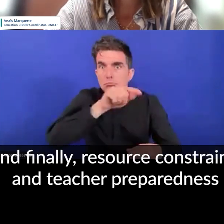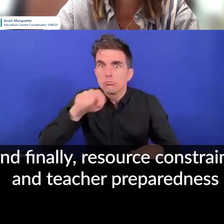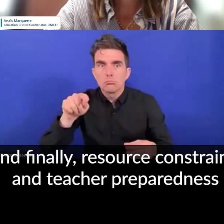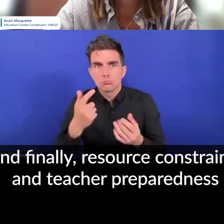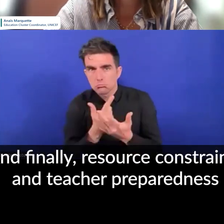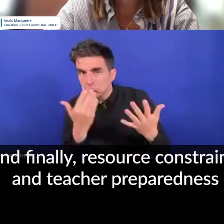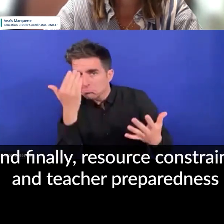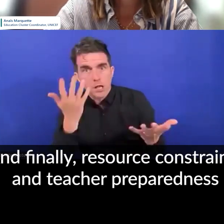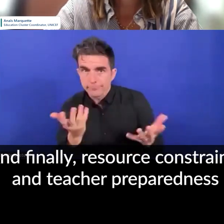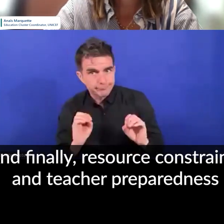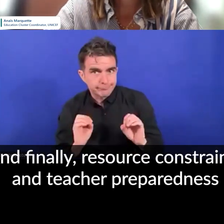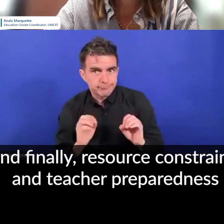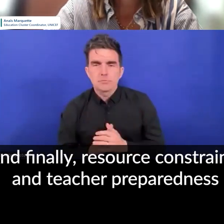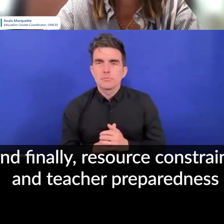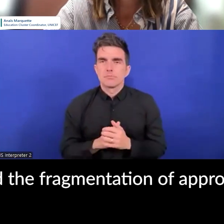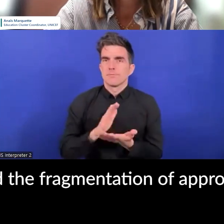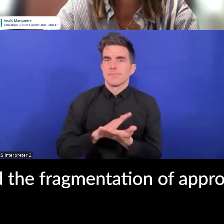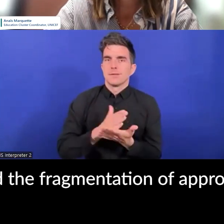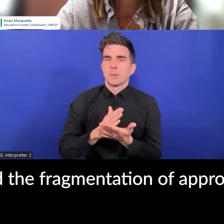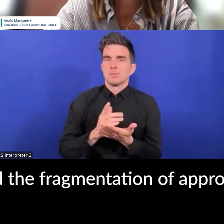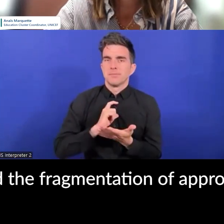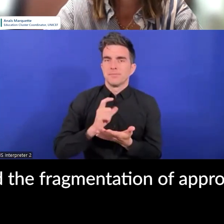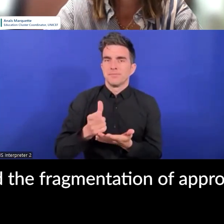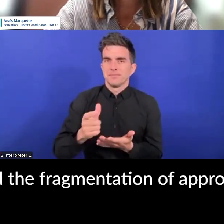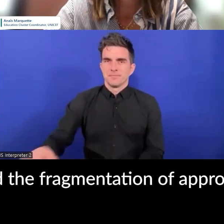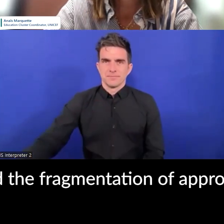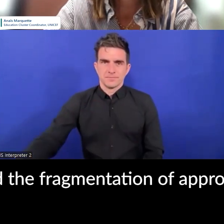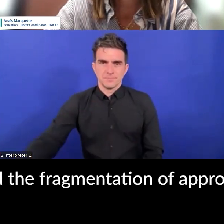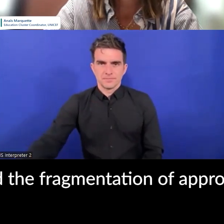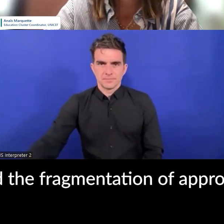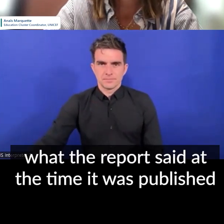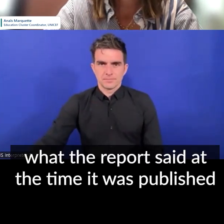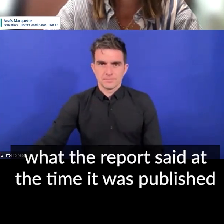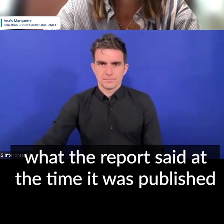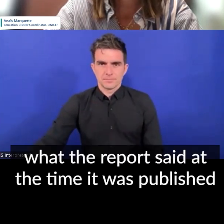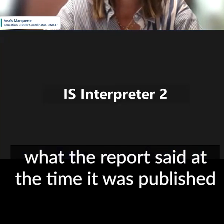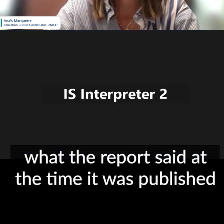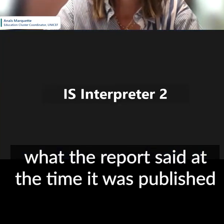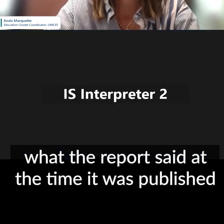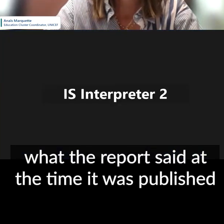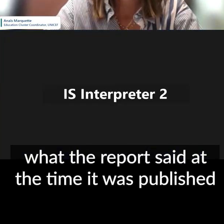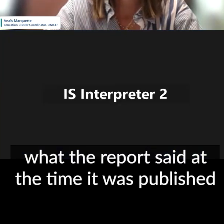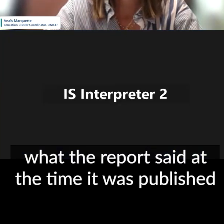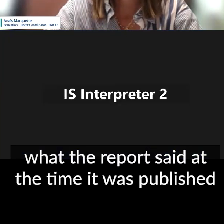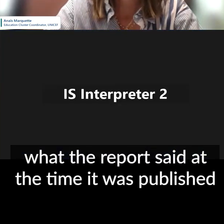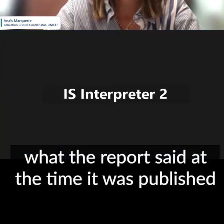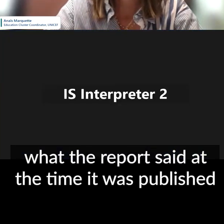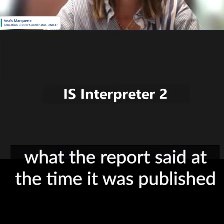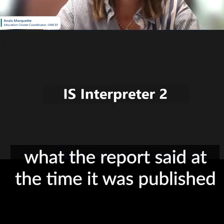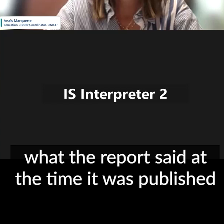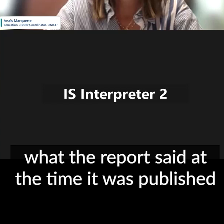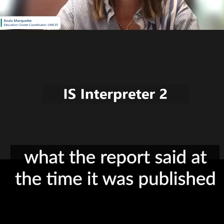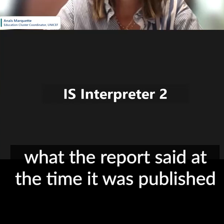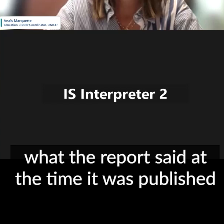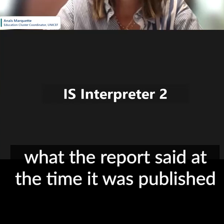resource constraints and teacher preparedness and the fragmentation of approach. What the report said at the time